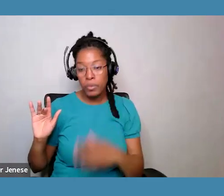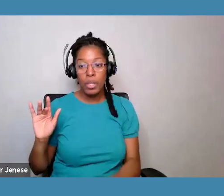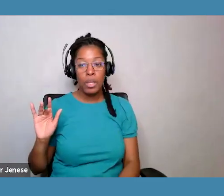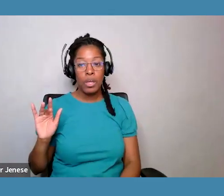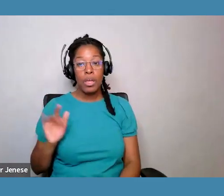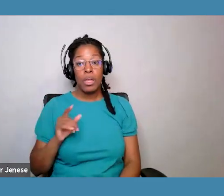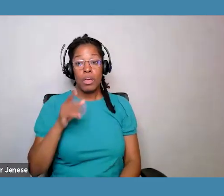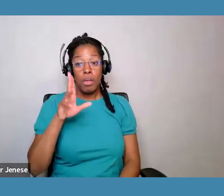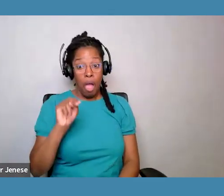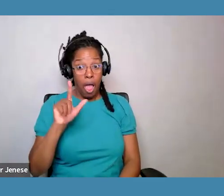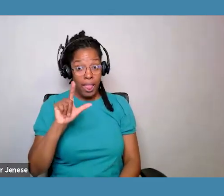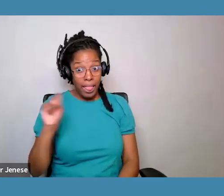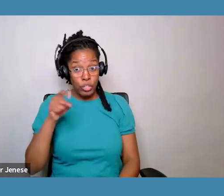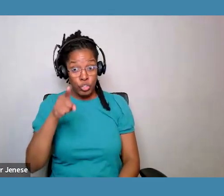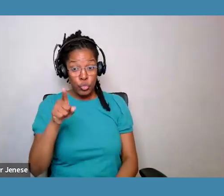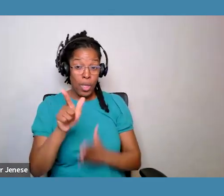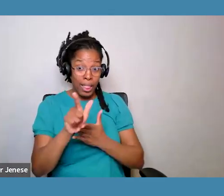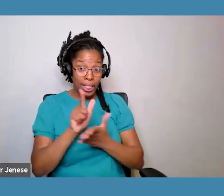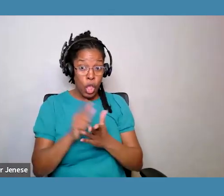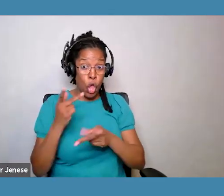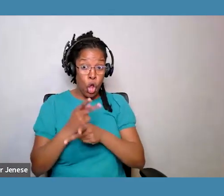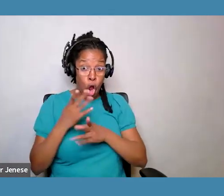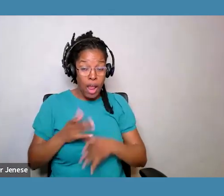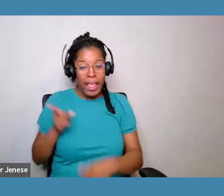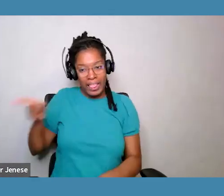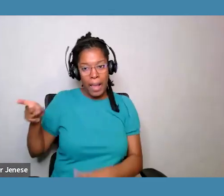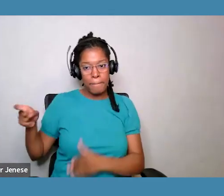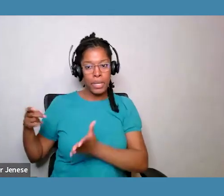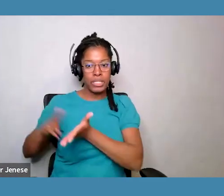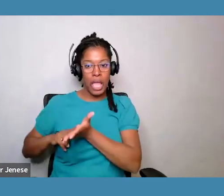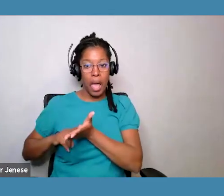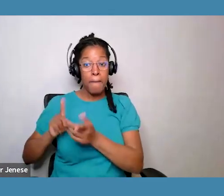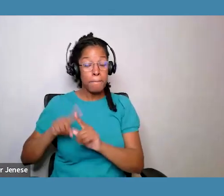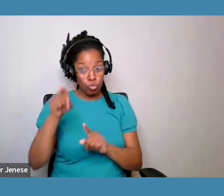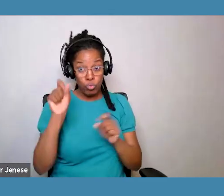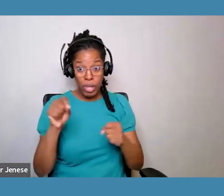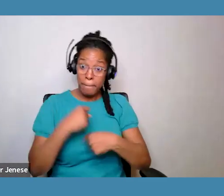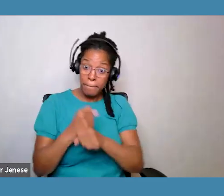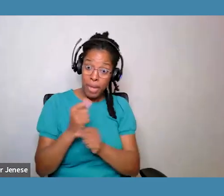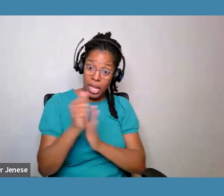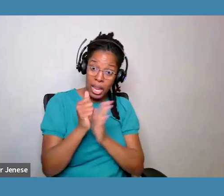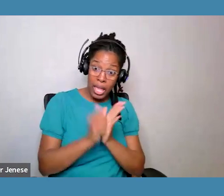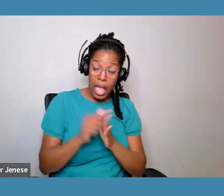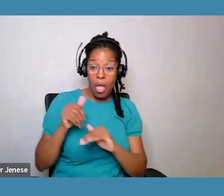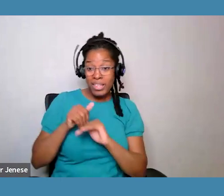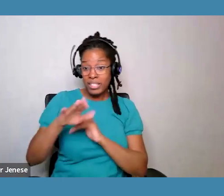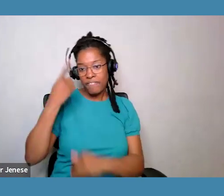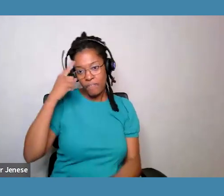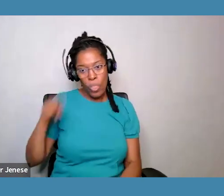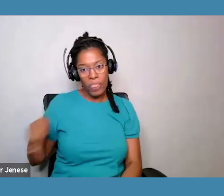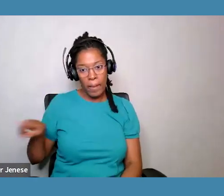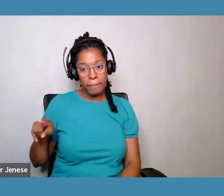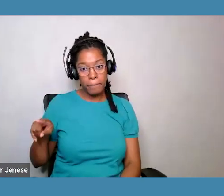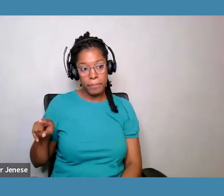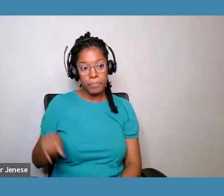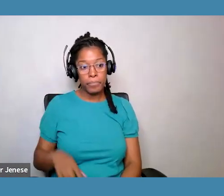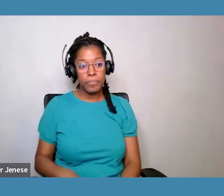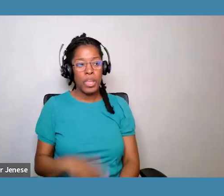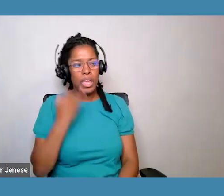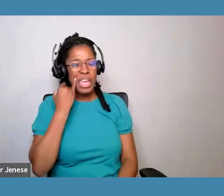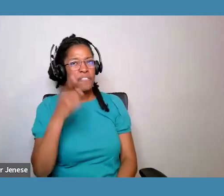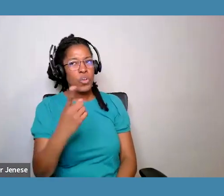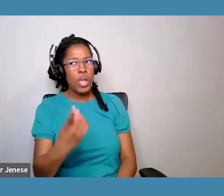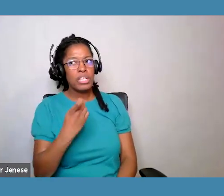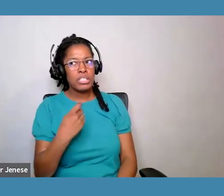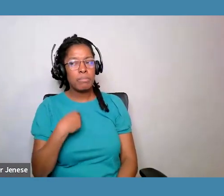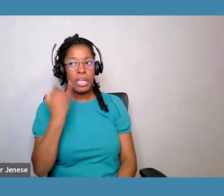you're their legal guardian, they do need to sign the application, but you can create an account and submit it for them. If you're asking whether you can